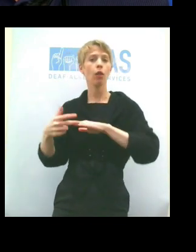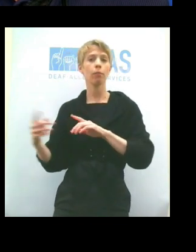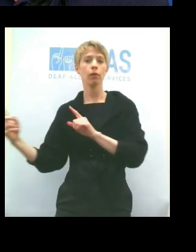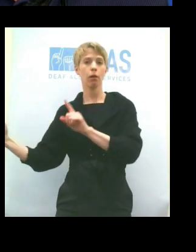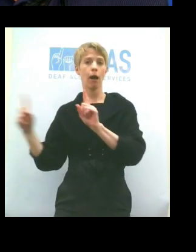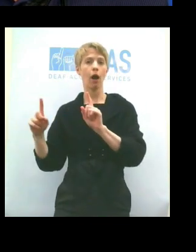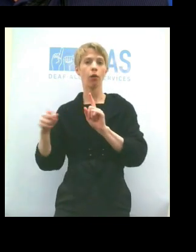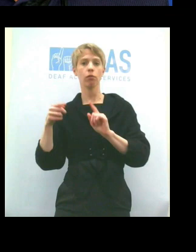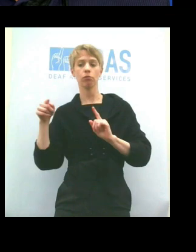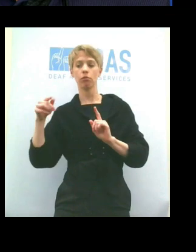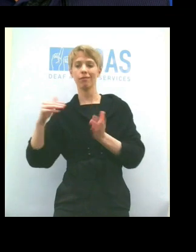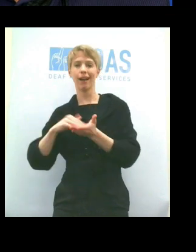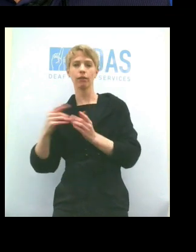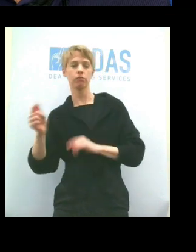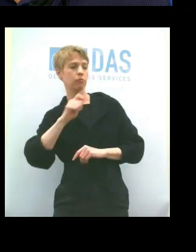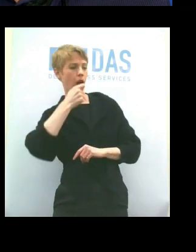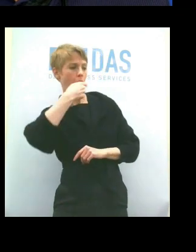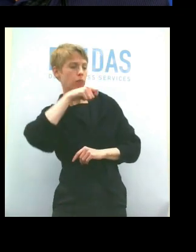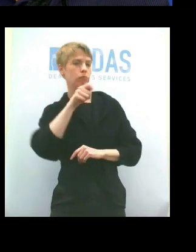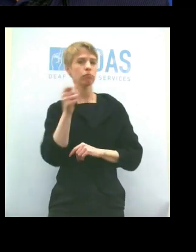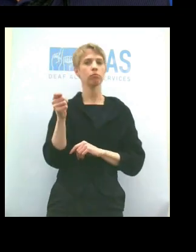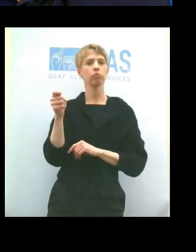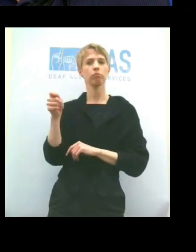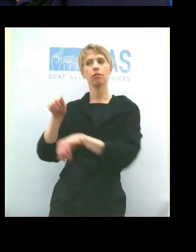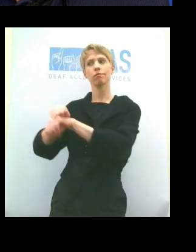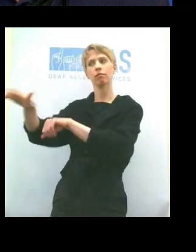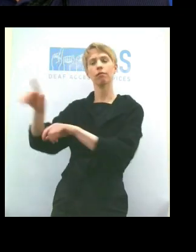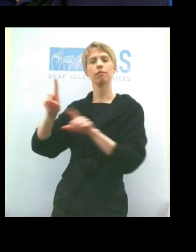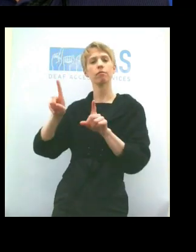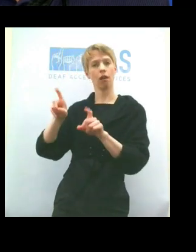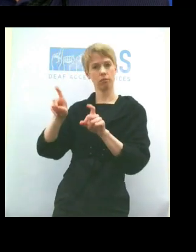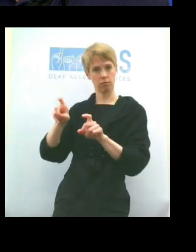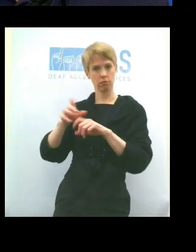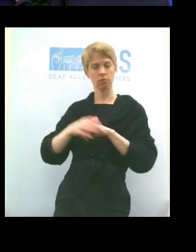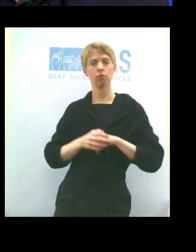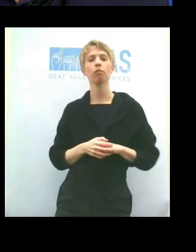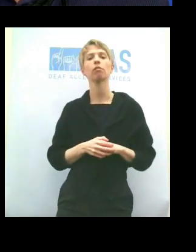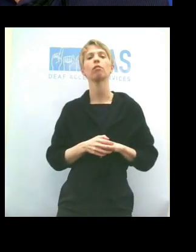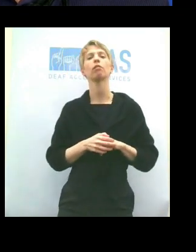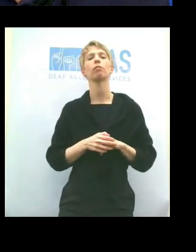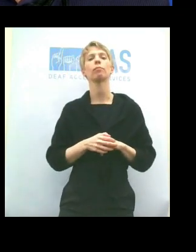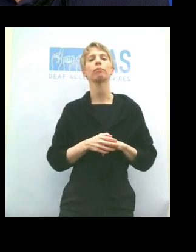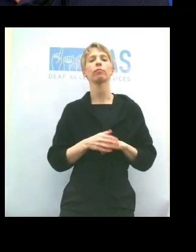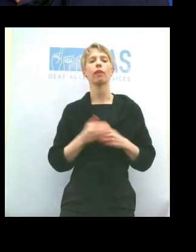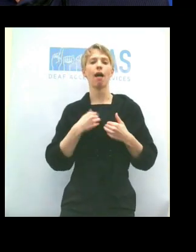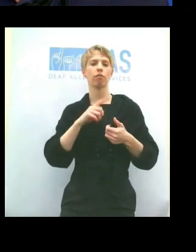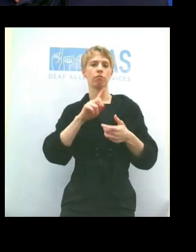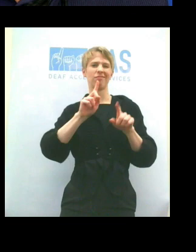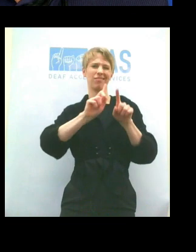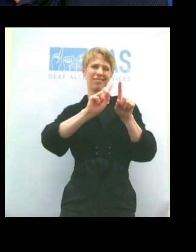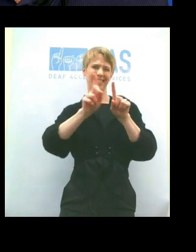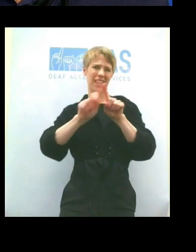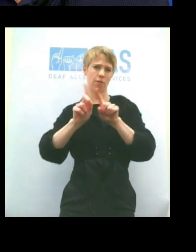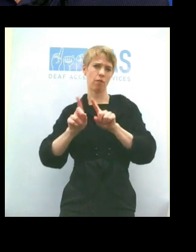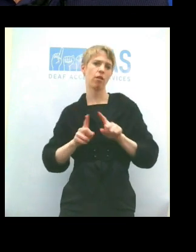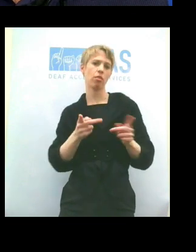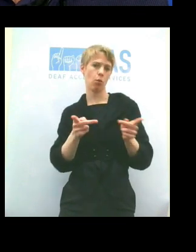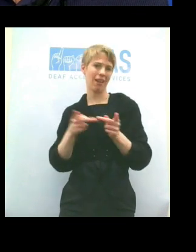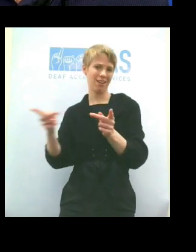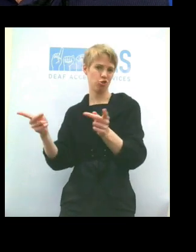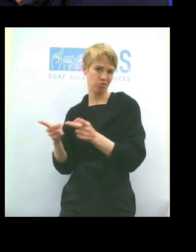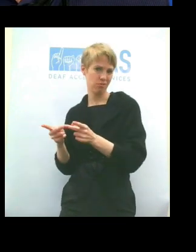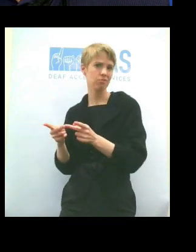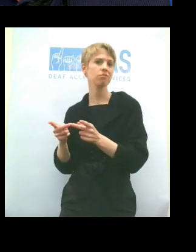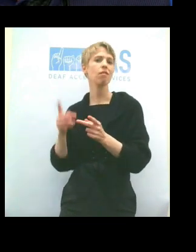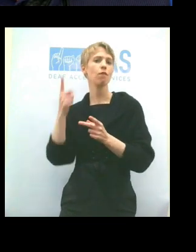test locations, and including Worley Drive in Williamsville, Best Street in Buffalo, Union Road in Cheektowaga, the East